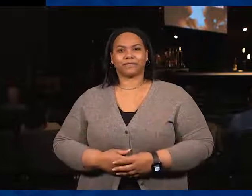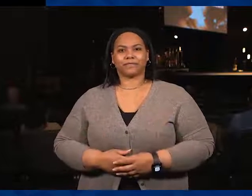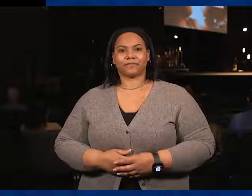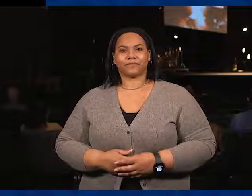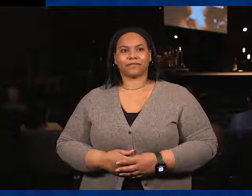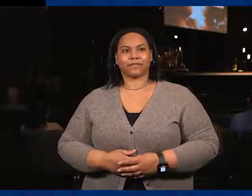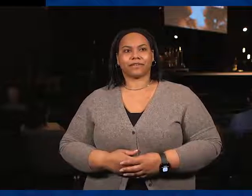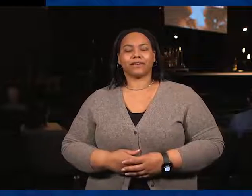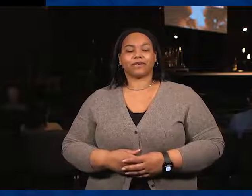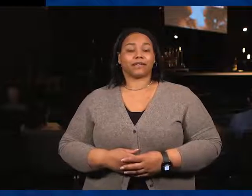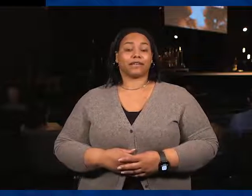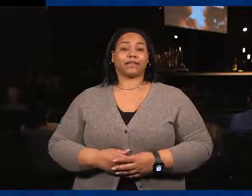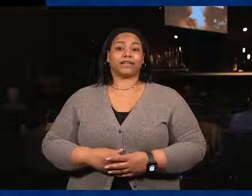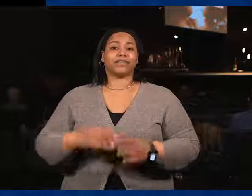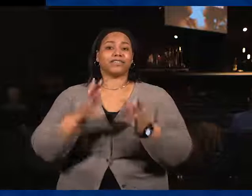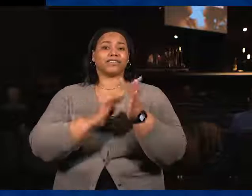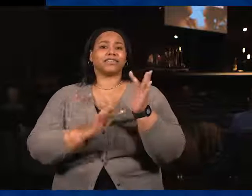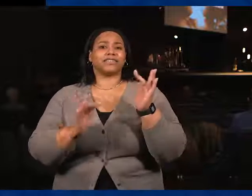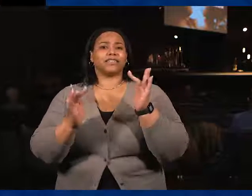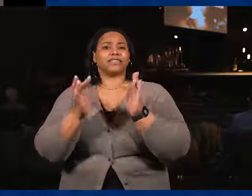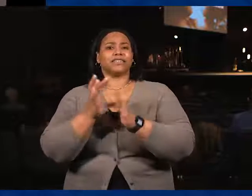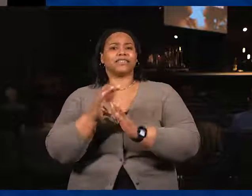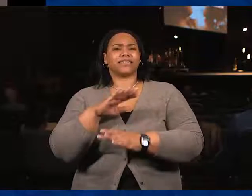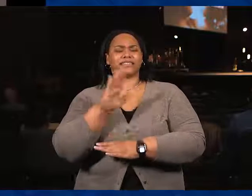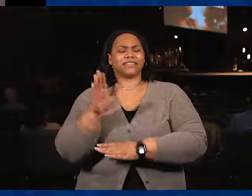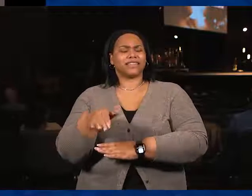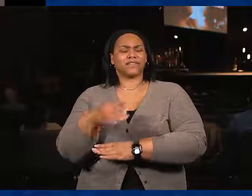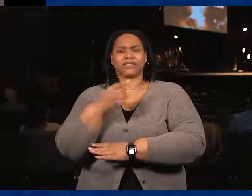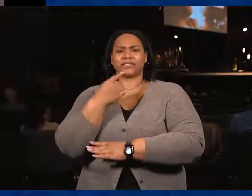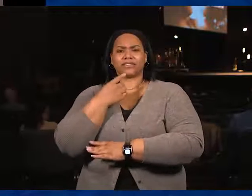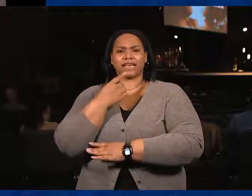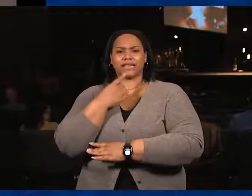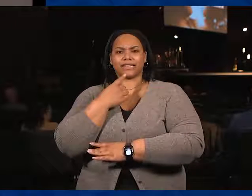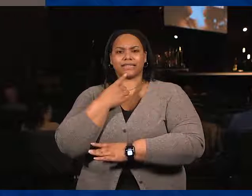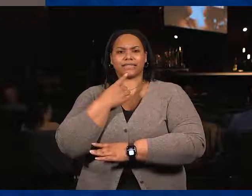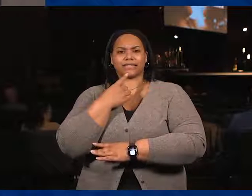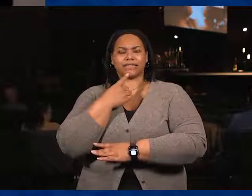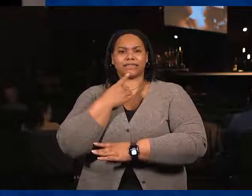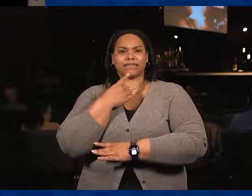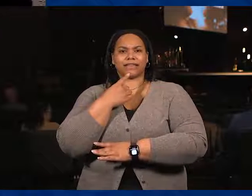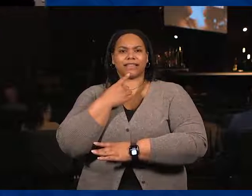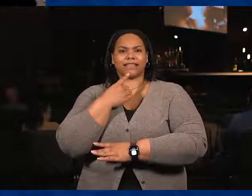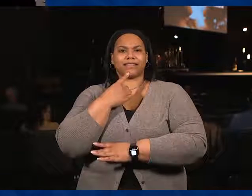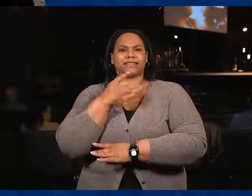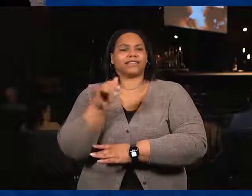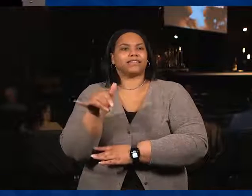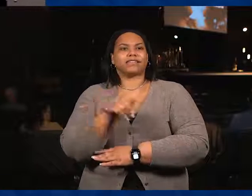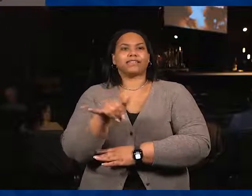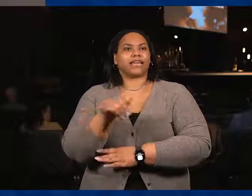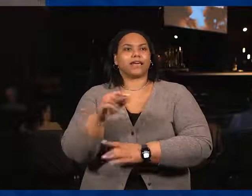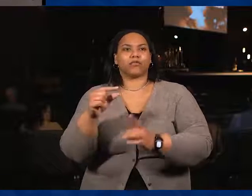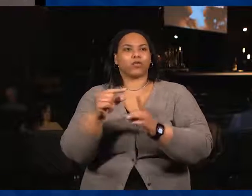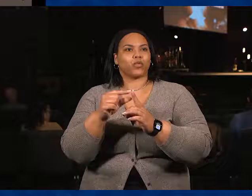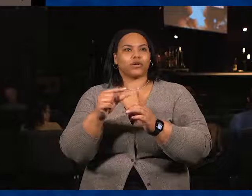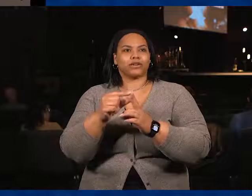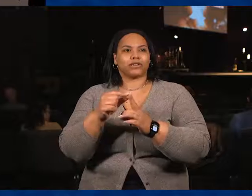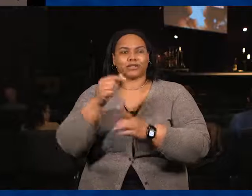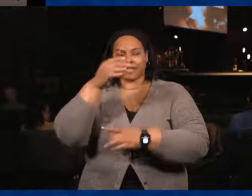it, Jesus never says the exact words that the man wanted to